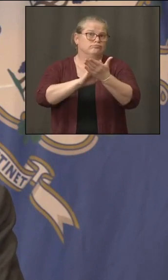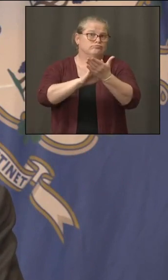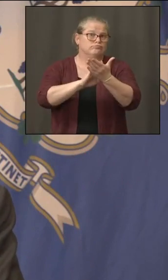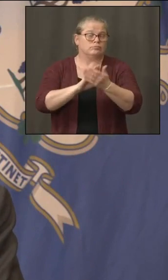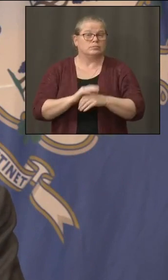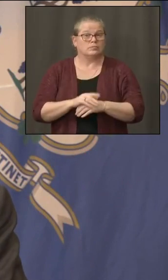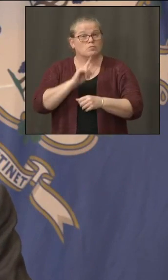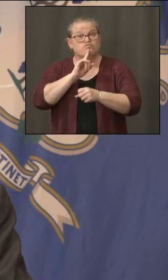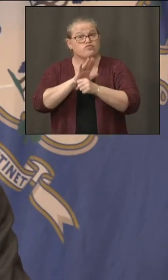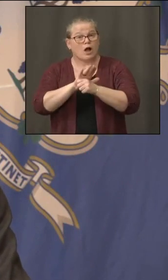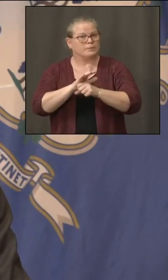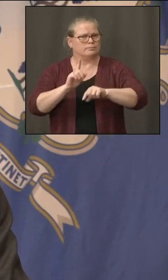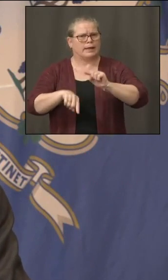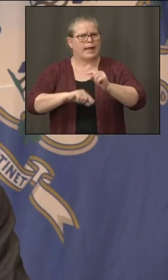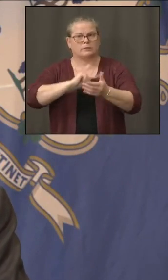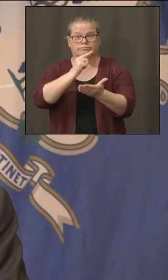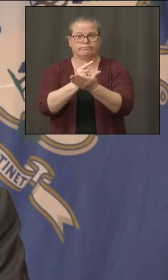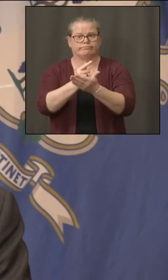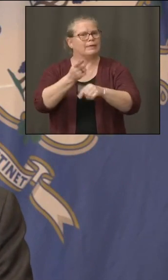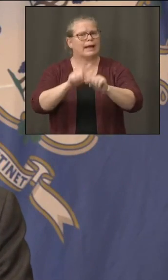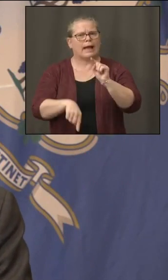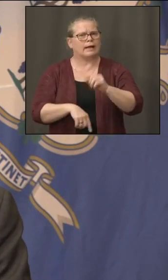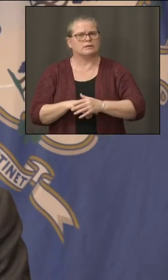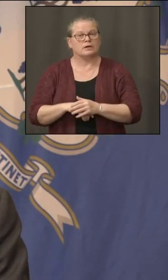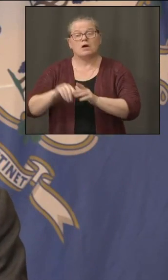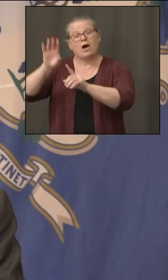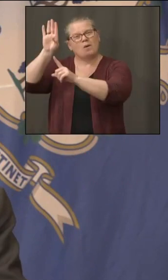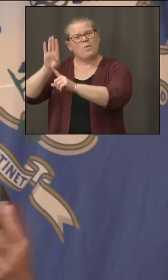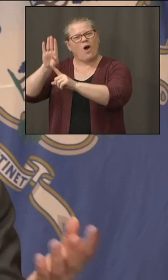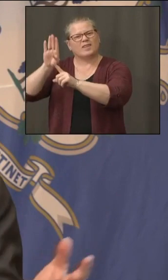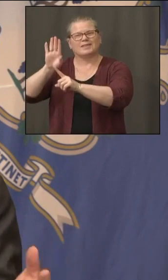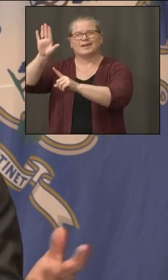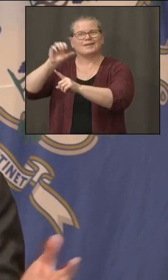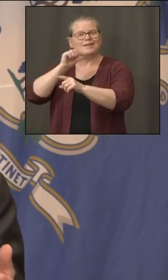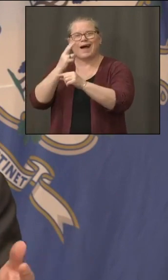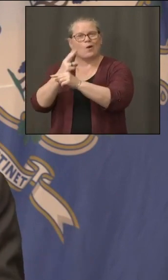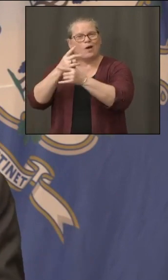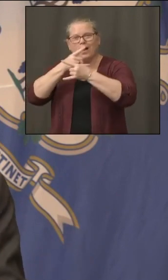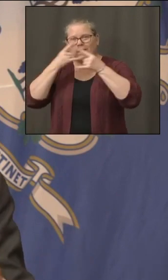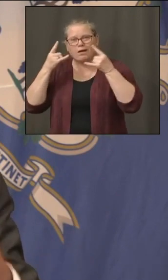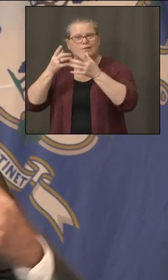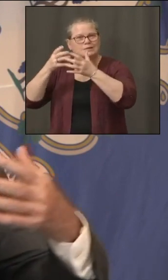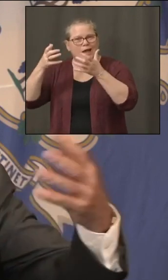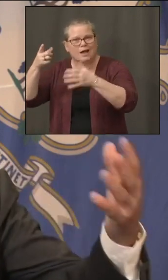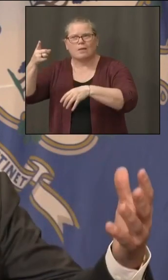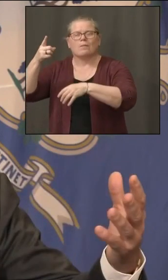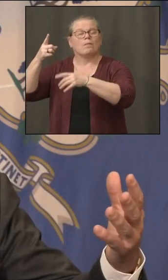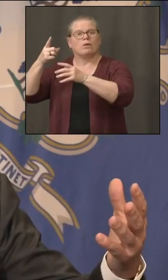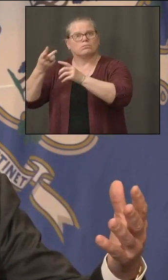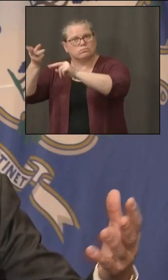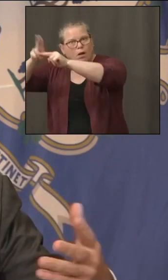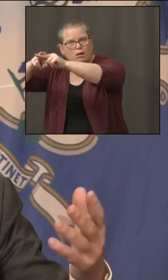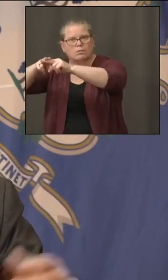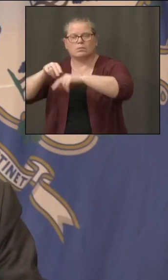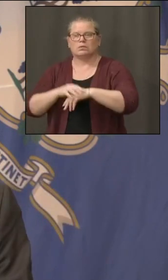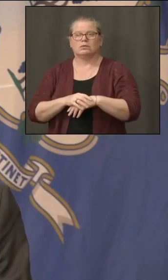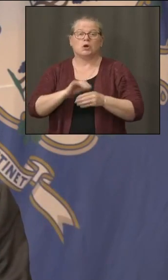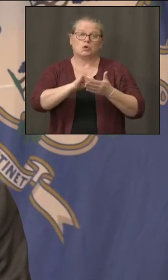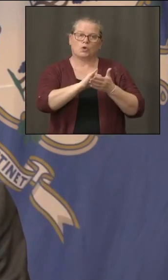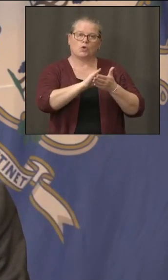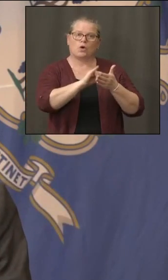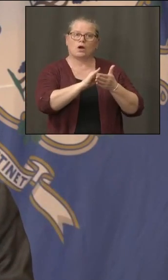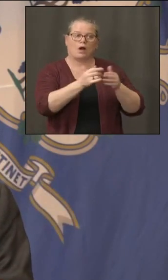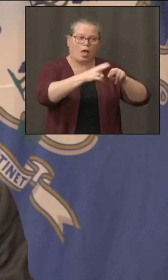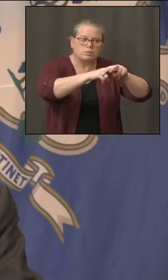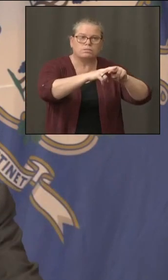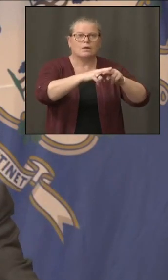pretty high. New York is doing pretty well, except for some areas. Look, we found out the hard way that this virus knows